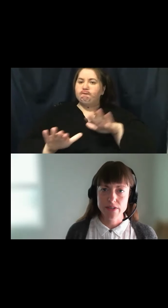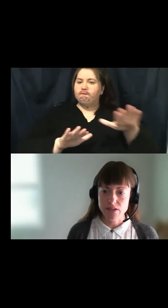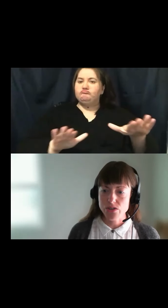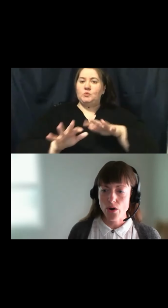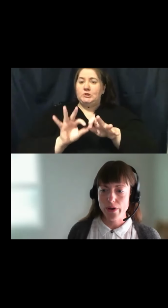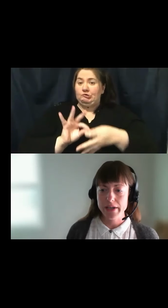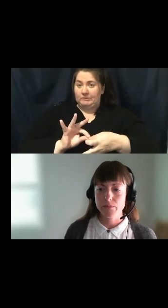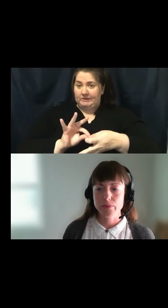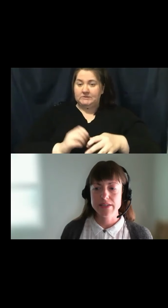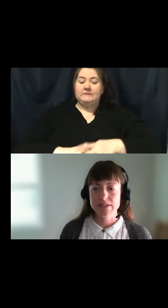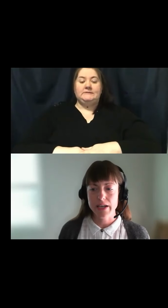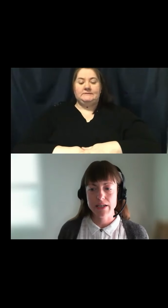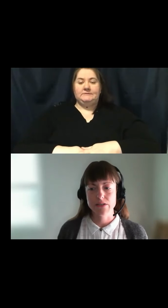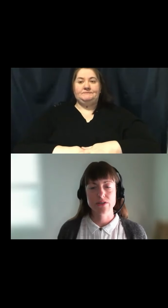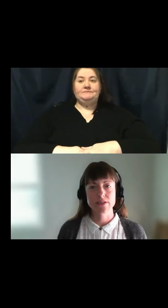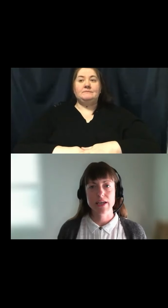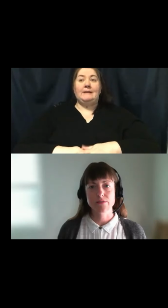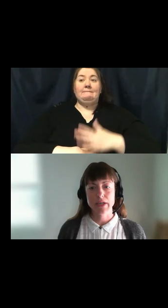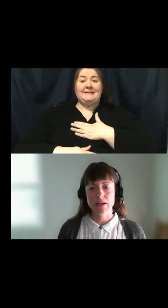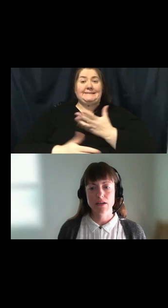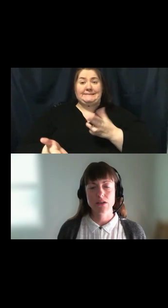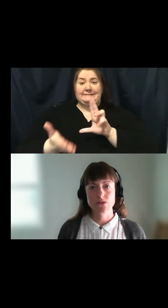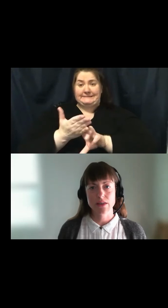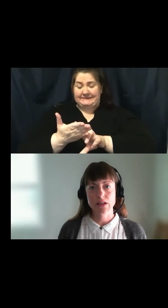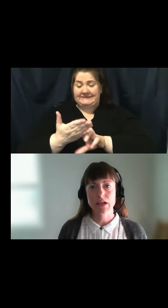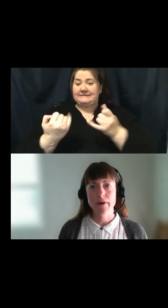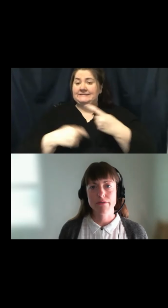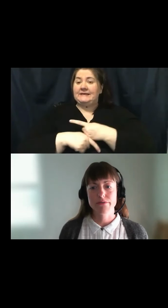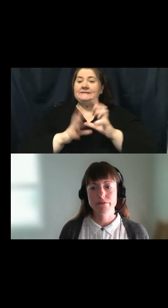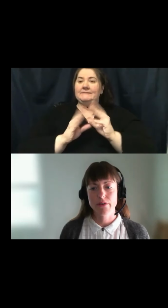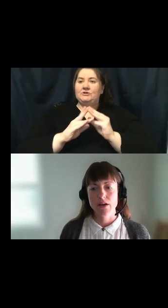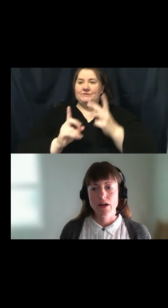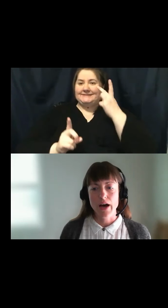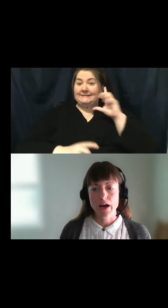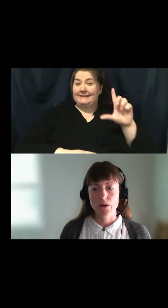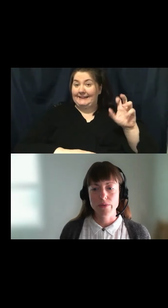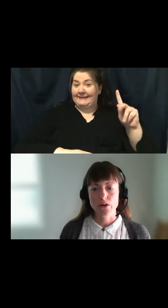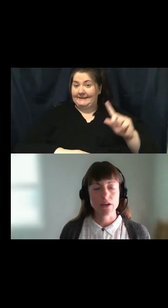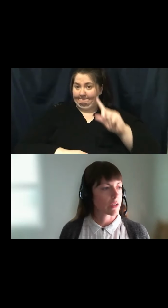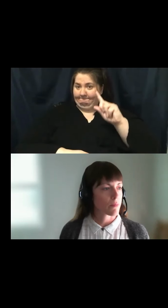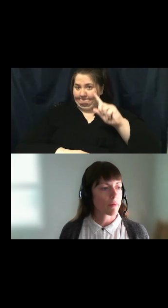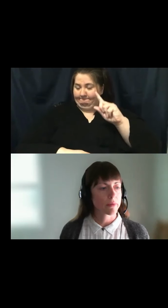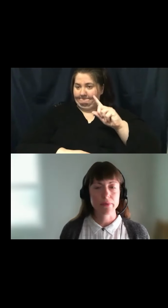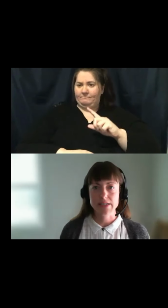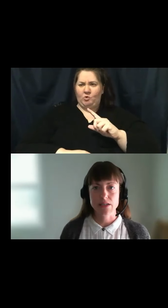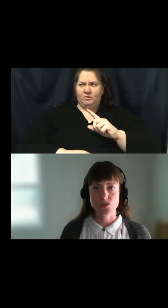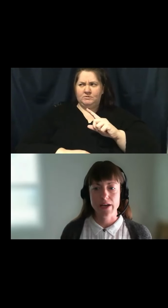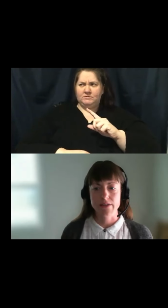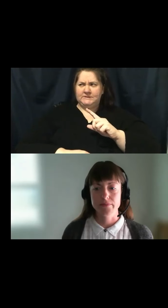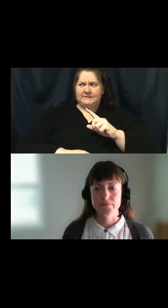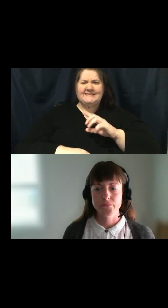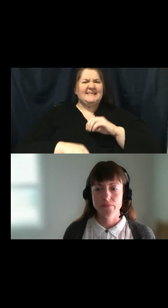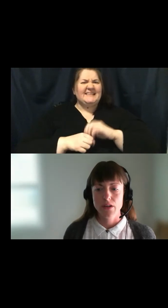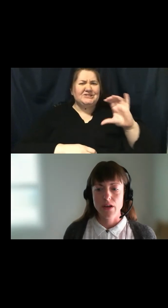If you haven't done so already, please sign in to today's meeting using the link above, or it's probably placed in the